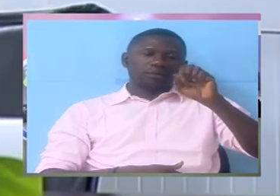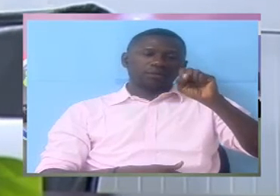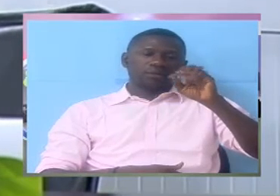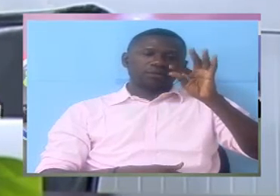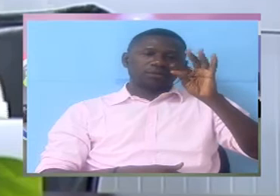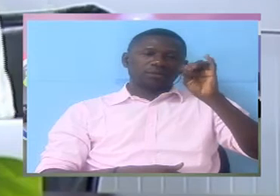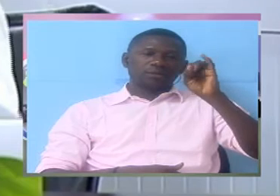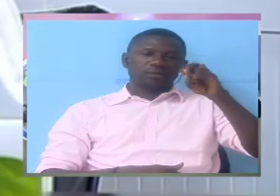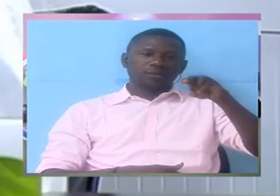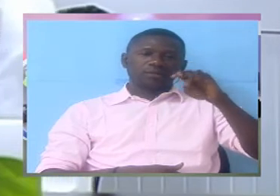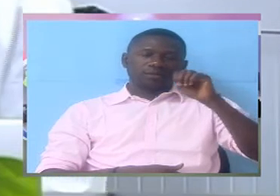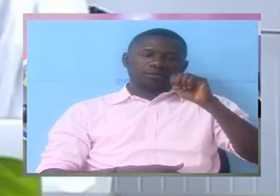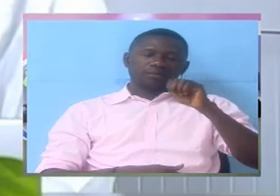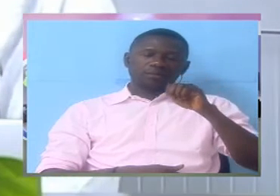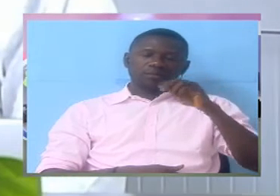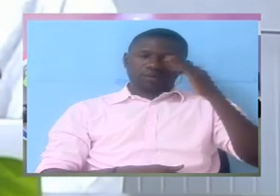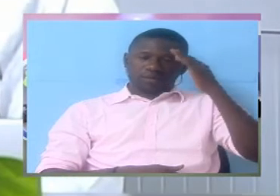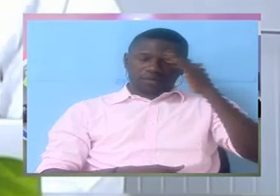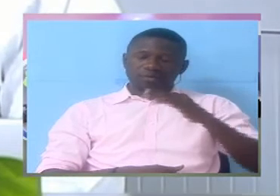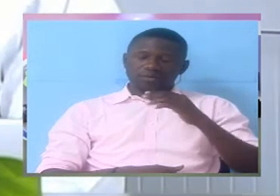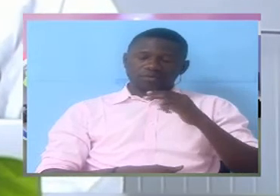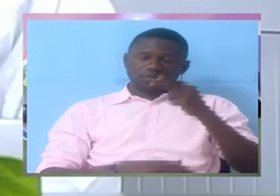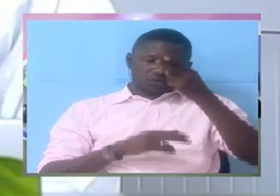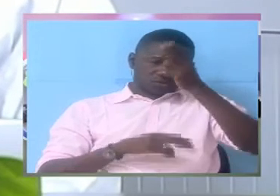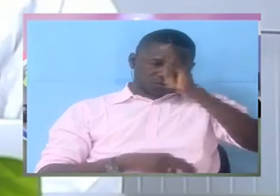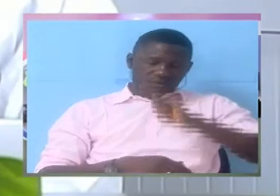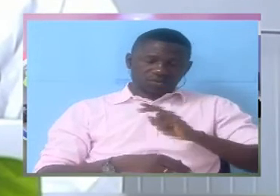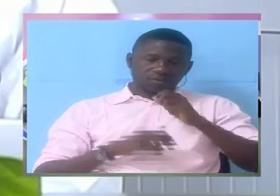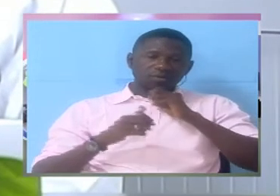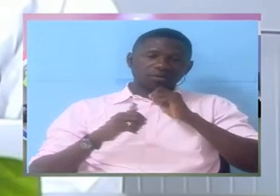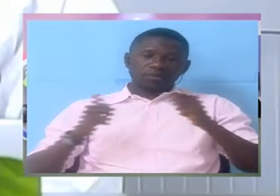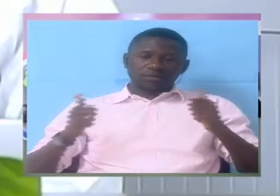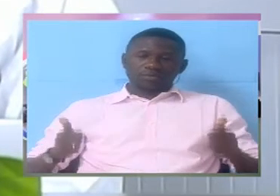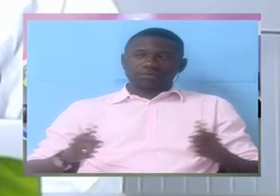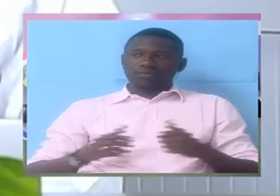Thank you, Honorable Counsel. Inumbara, Honorable Counsel.